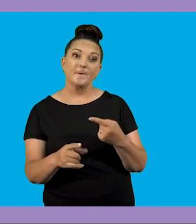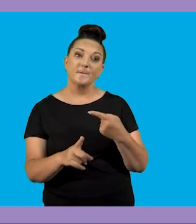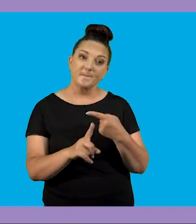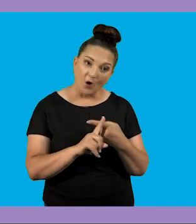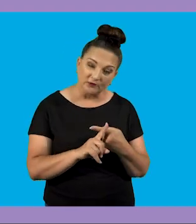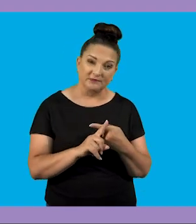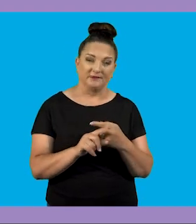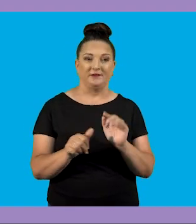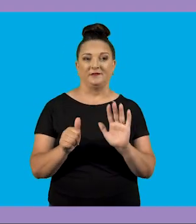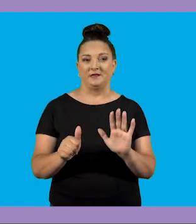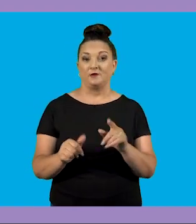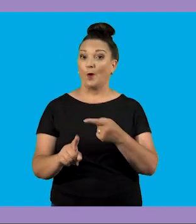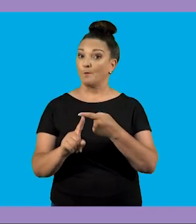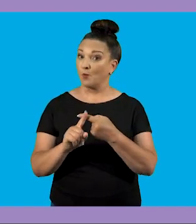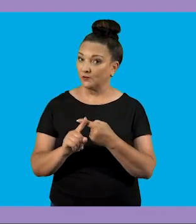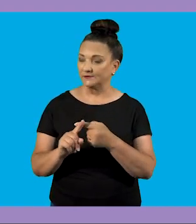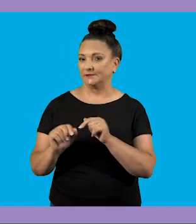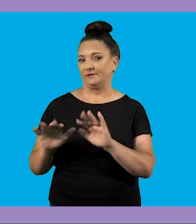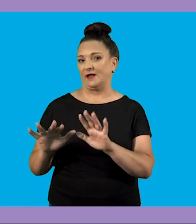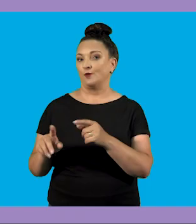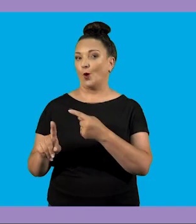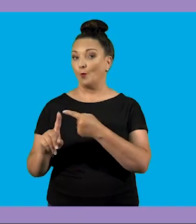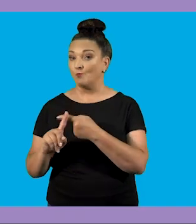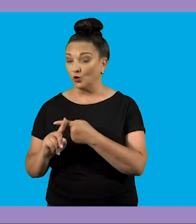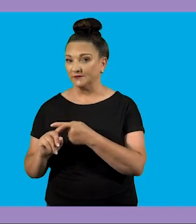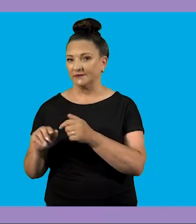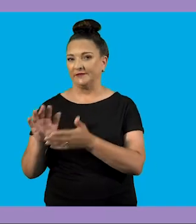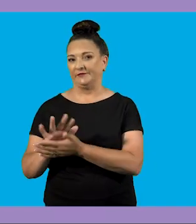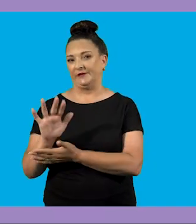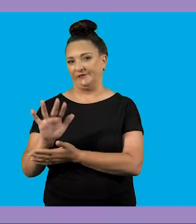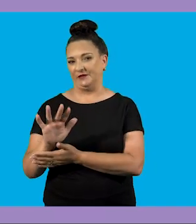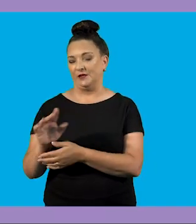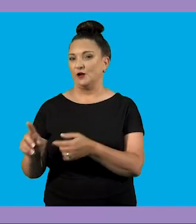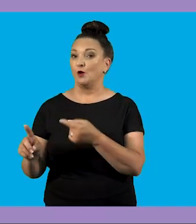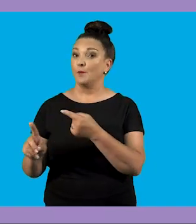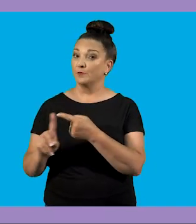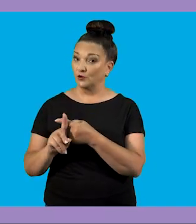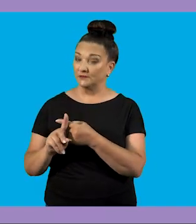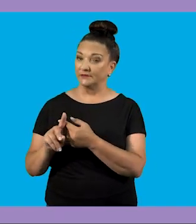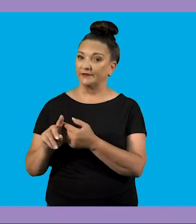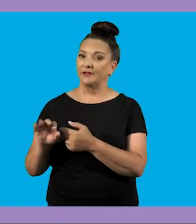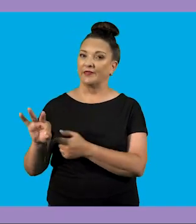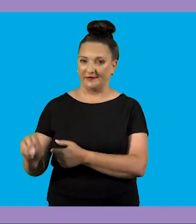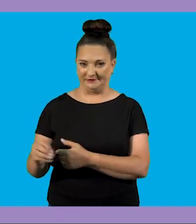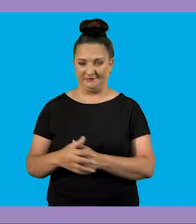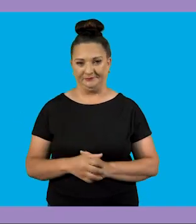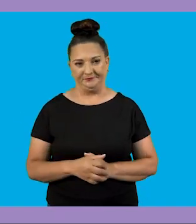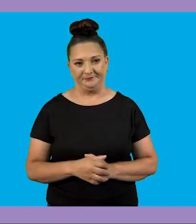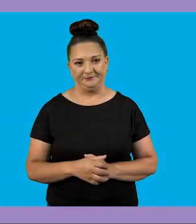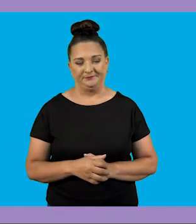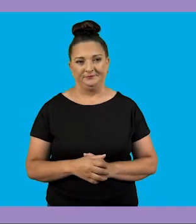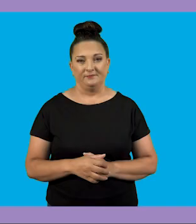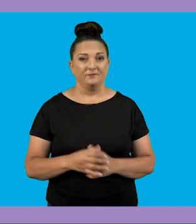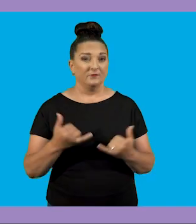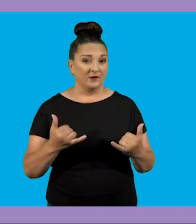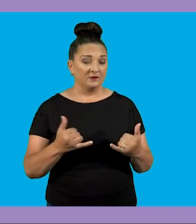a positive 6 and a positive 10, a positive 15, and a positive